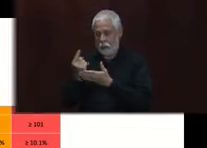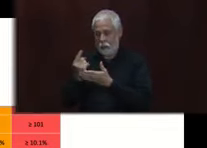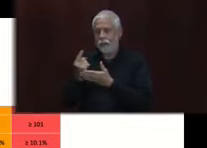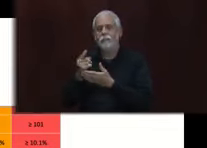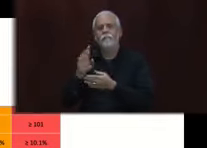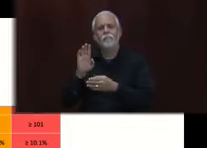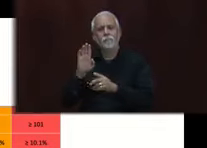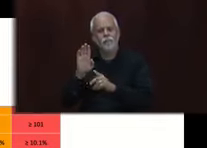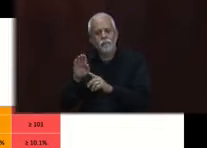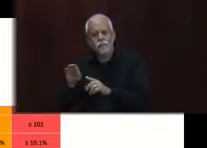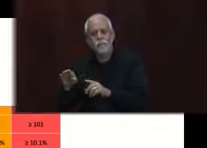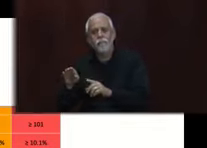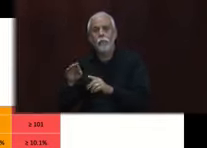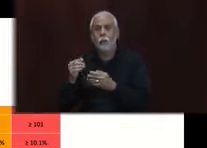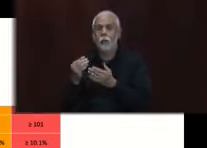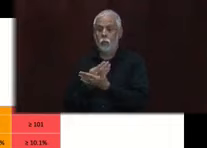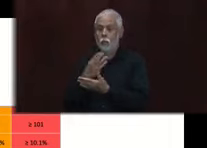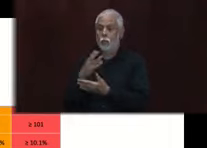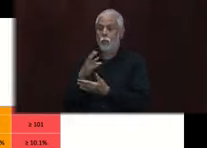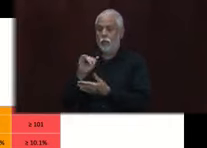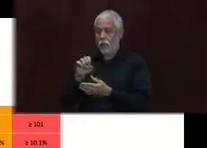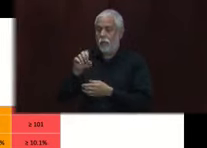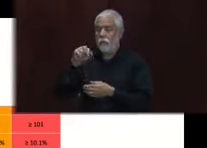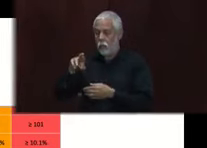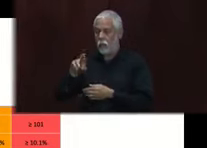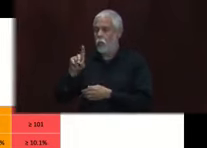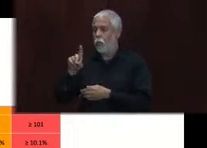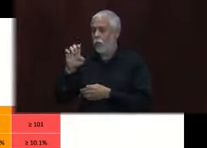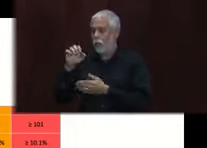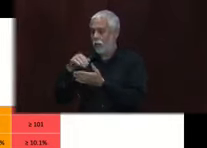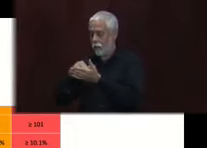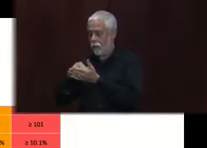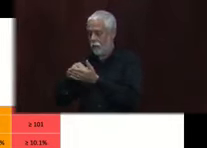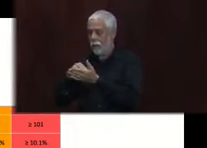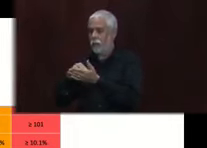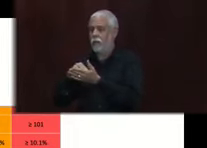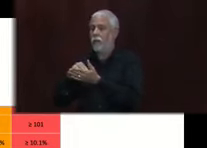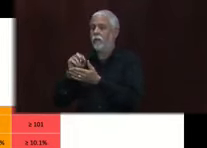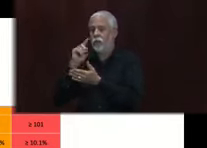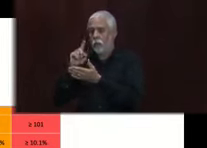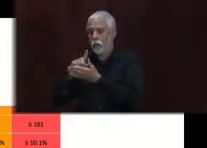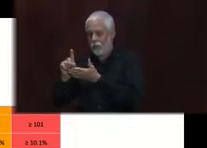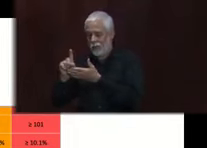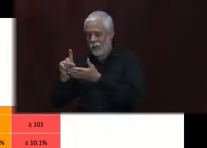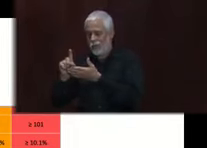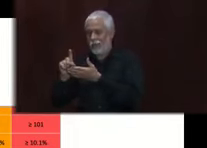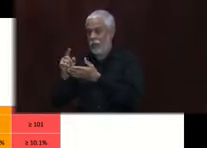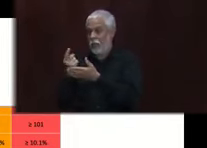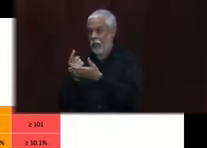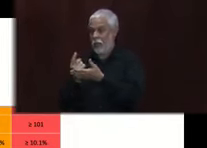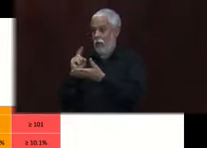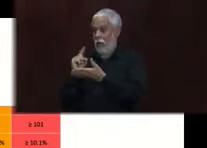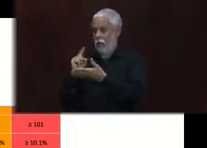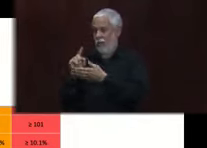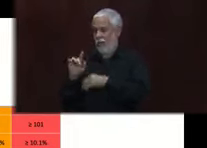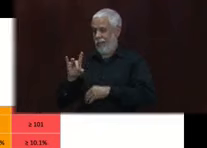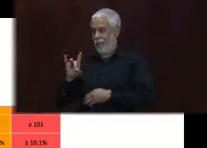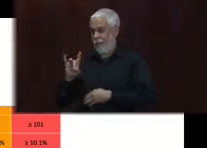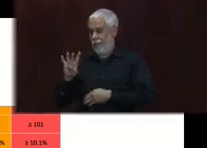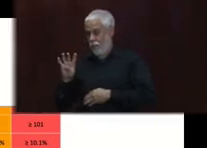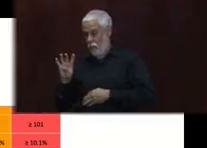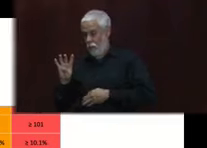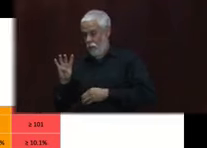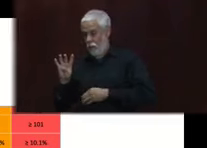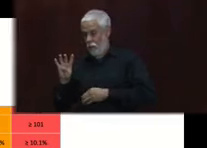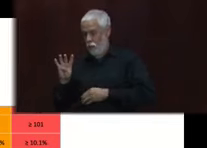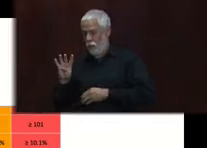just a reminder, the new cases per 100,000 population per week, last week that was at about 84, and as I